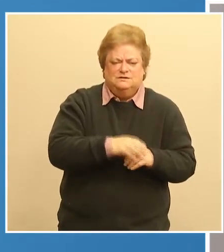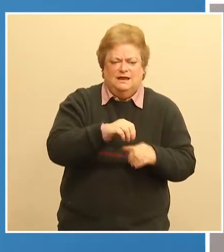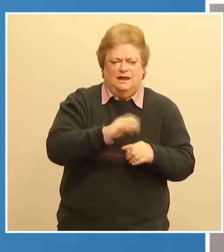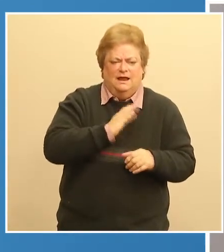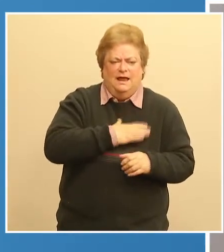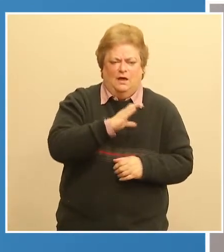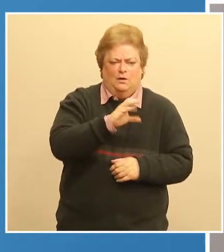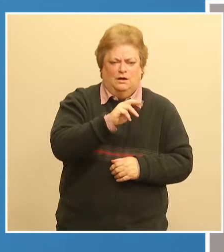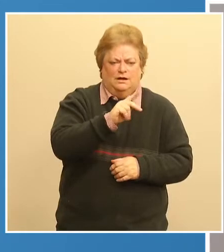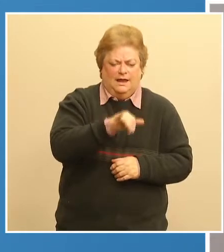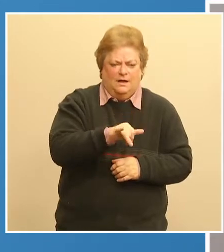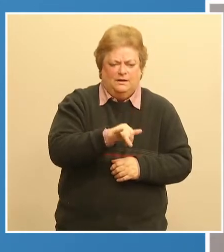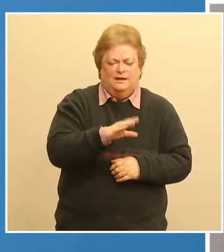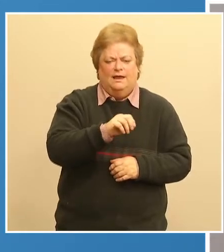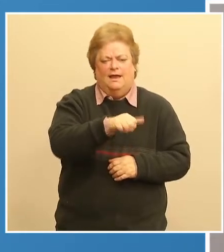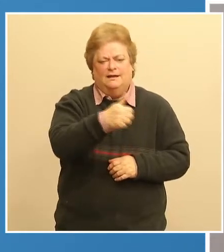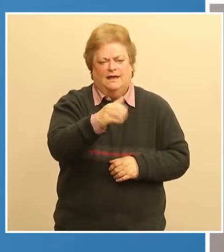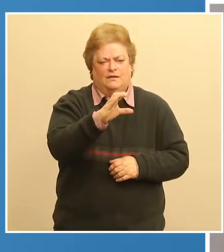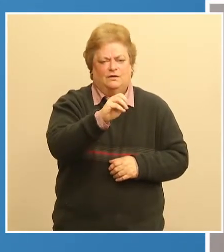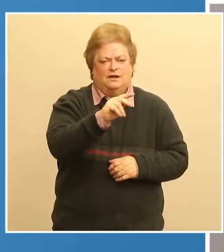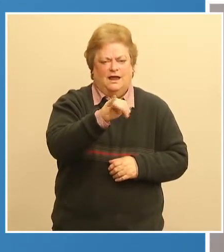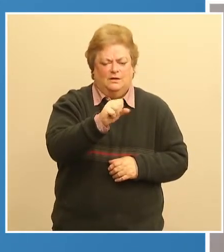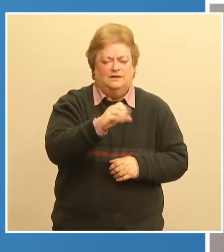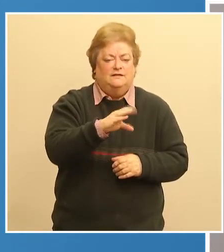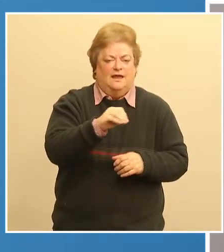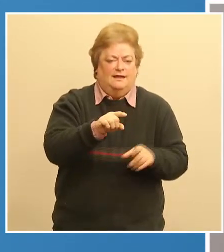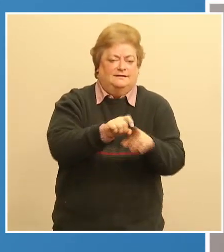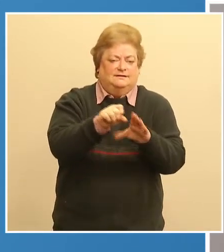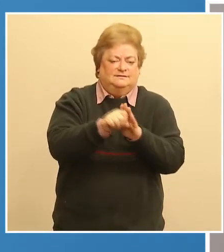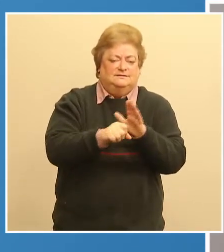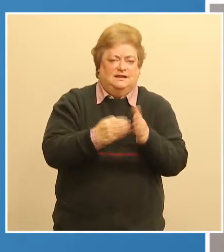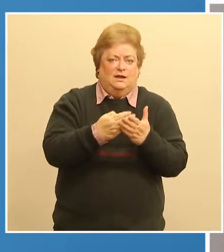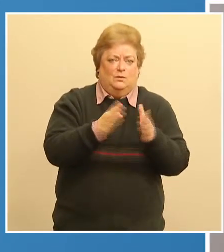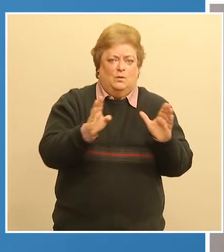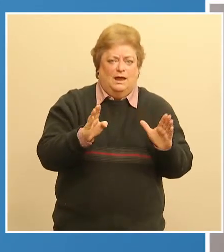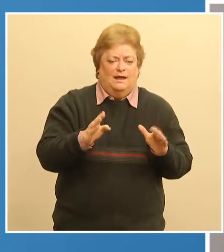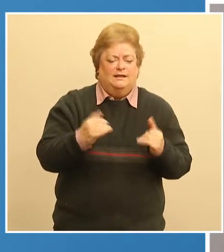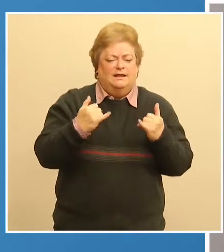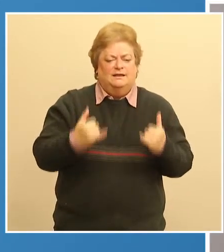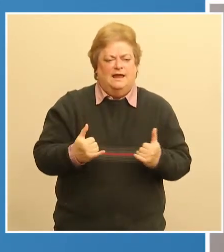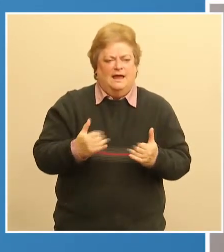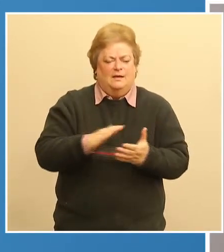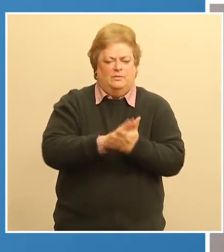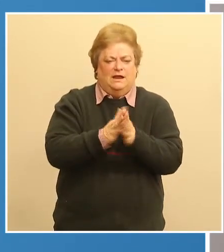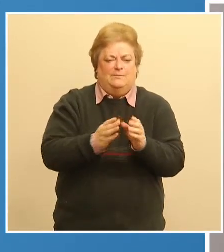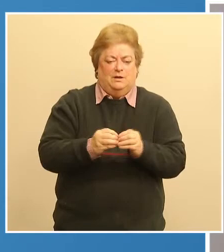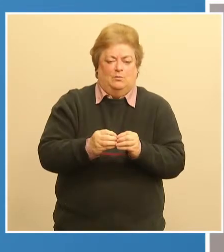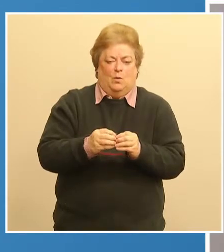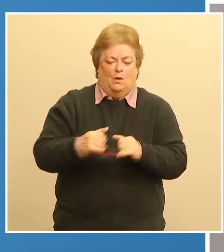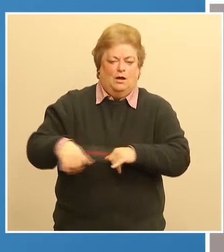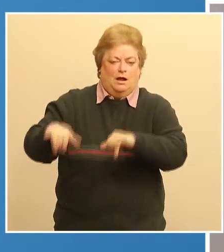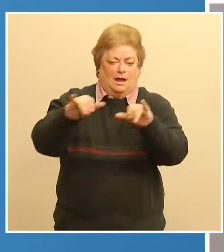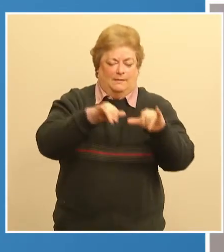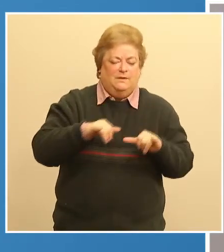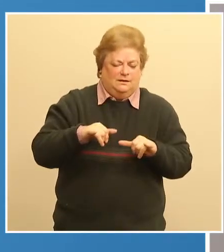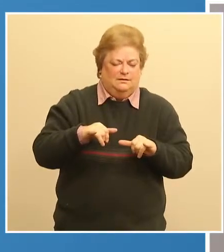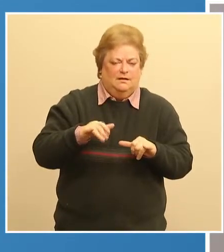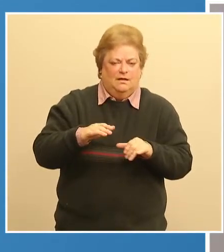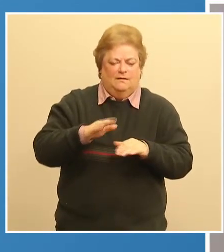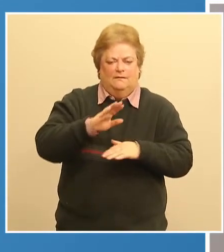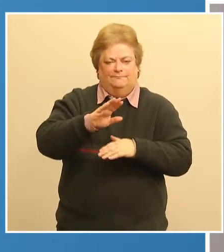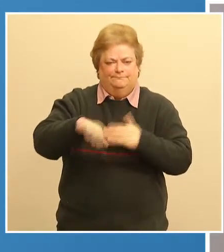county, other counties, and statewide. It's also becoming more common nationwide to use that same metric.